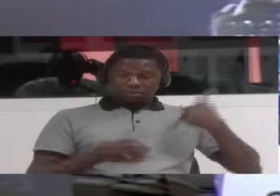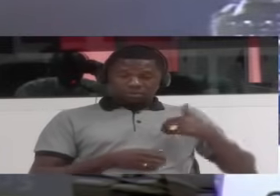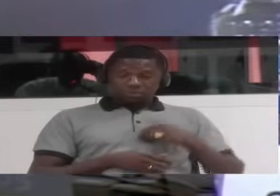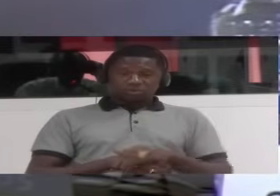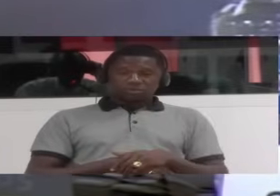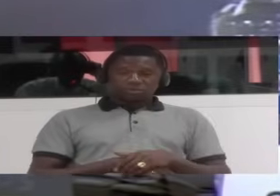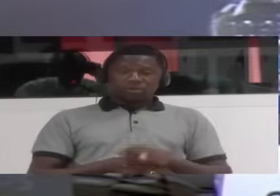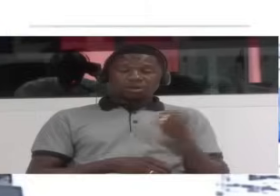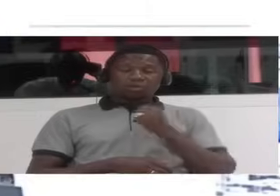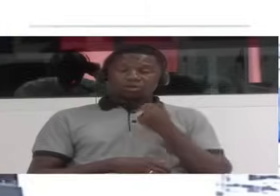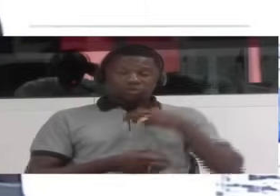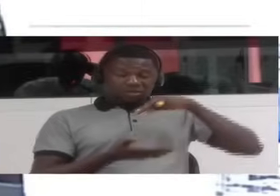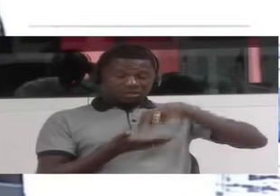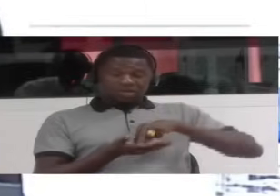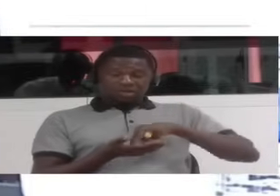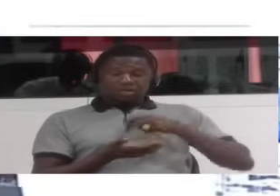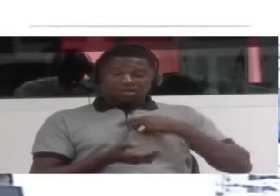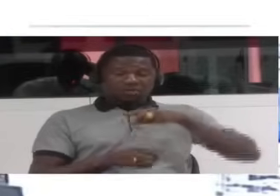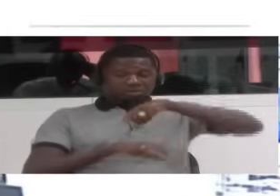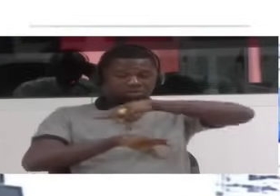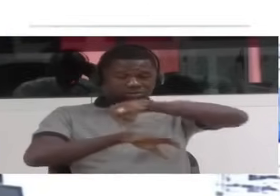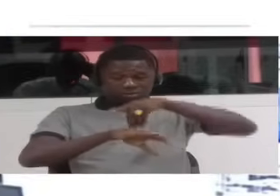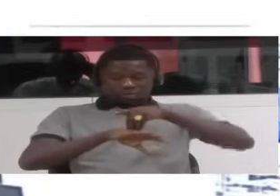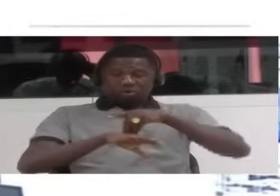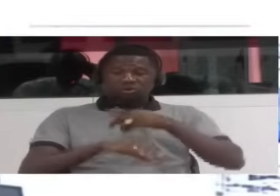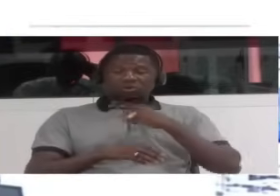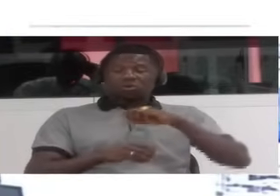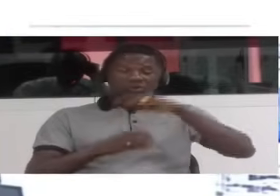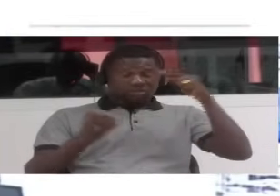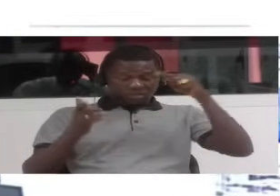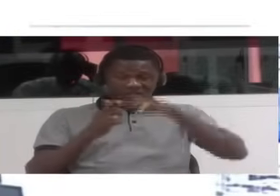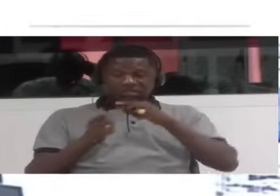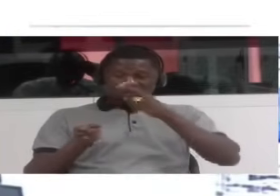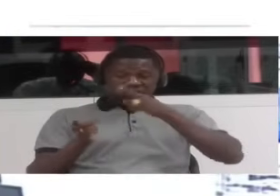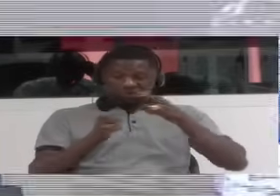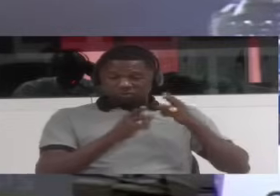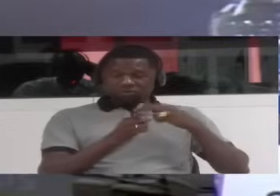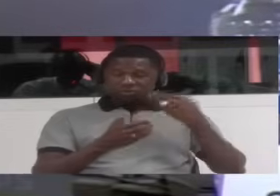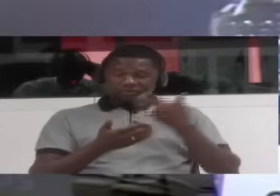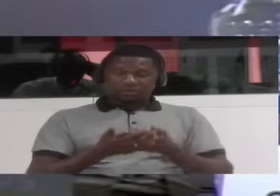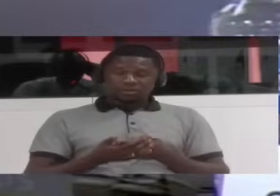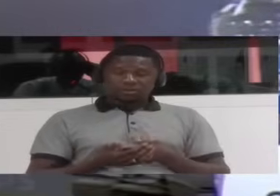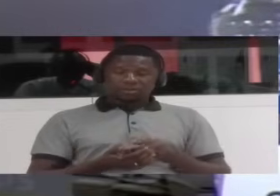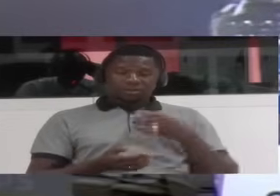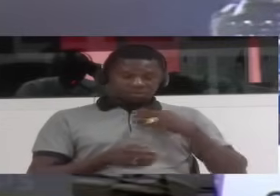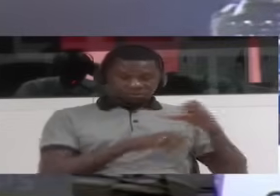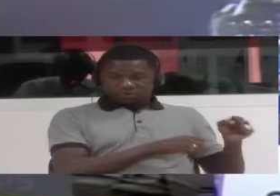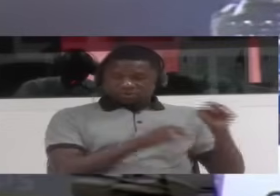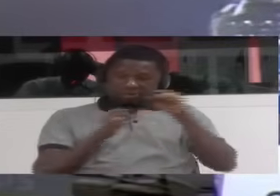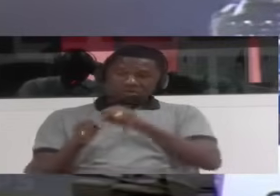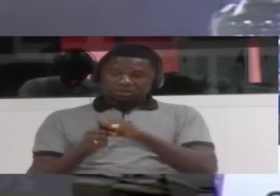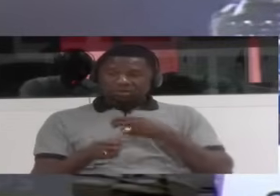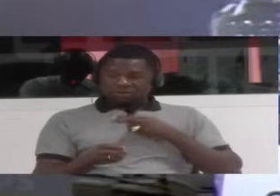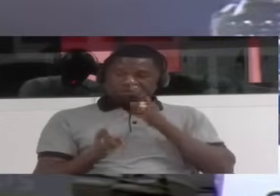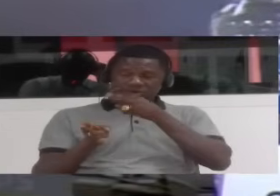Because he was standing at that point until the shooting was over. And you were bringing them? And I was bringing them. And he